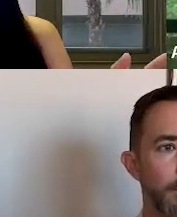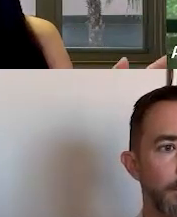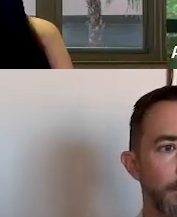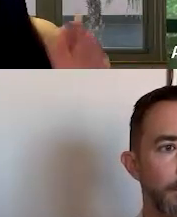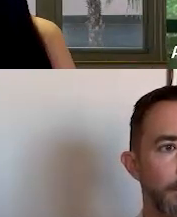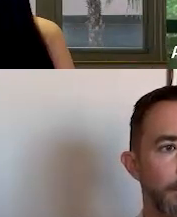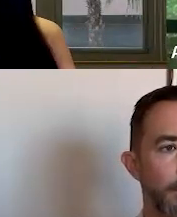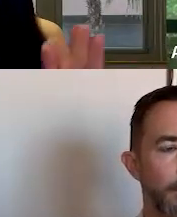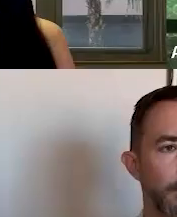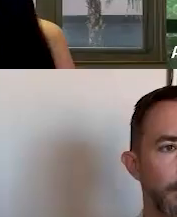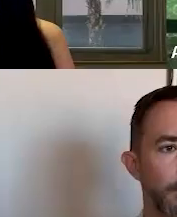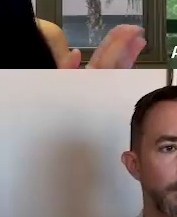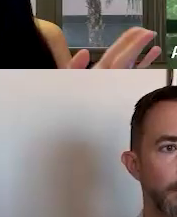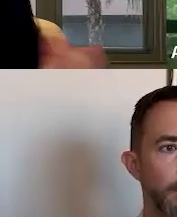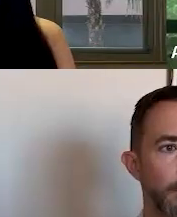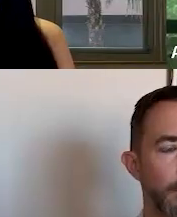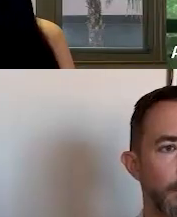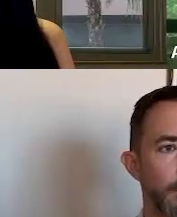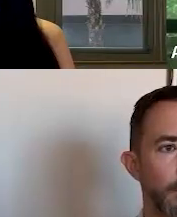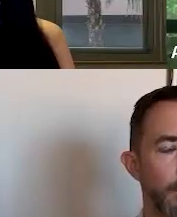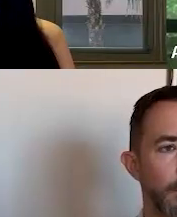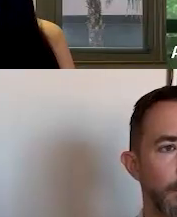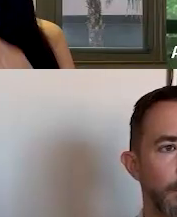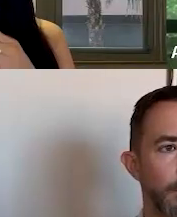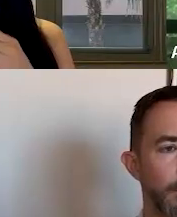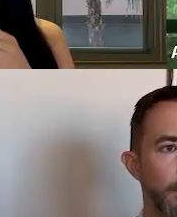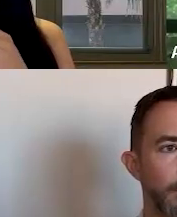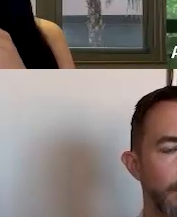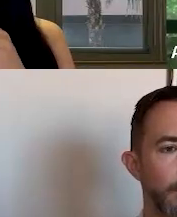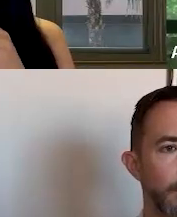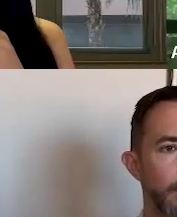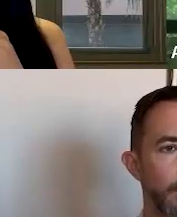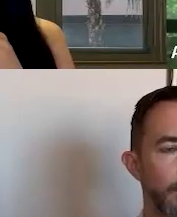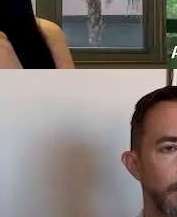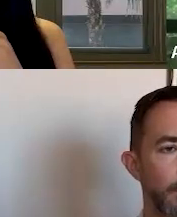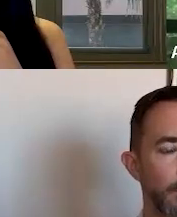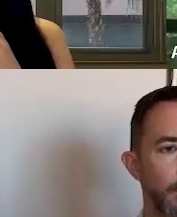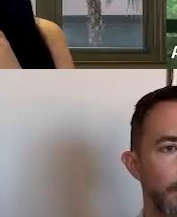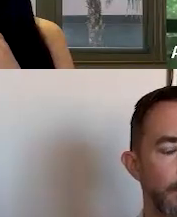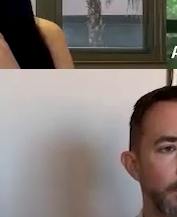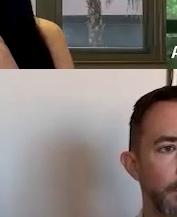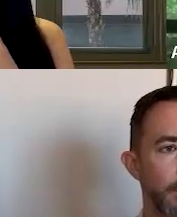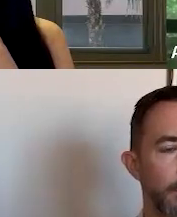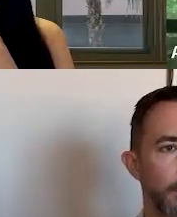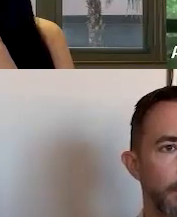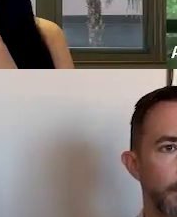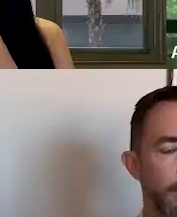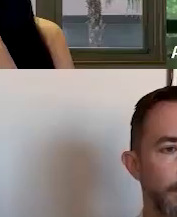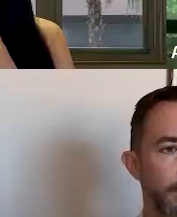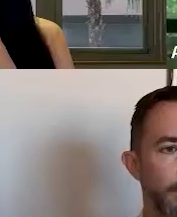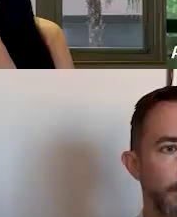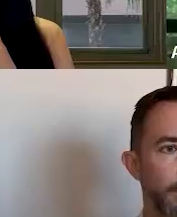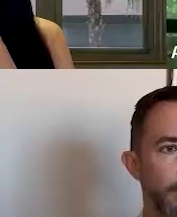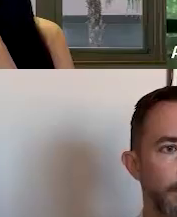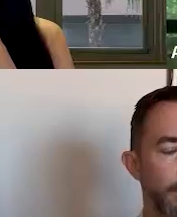more to the questions that I just asked, that's fine. If there's something else that you've seen and you wanted to respond to, I also wanted to make sure